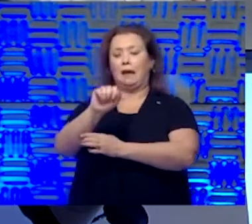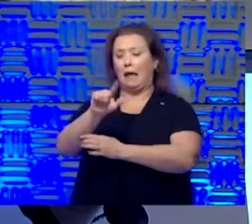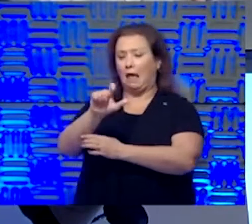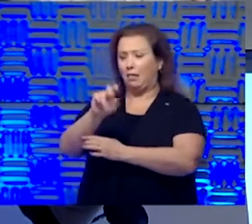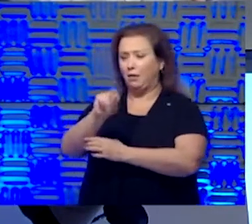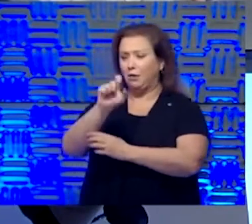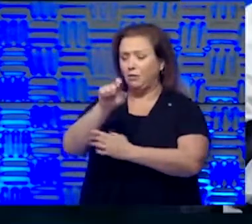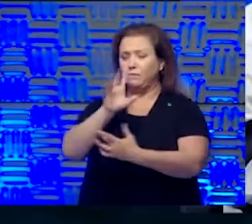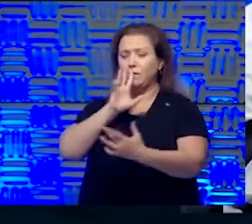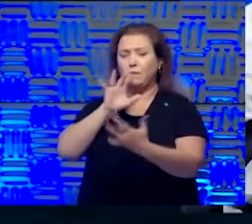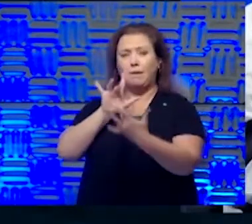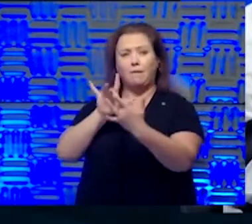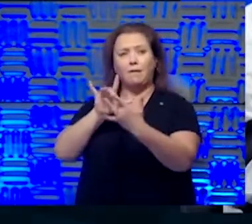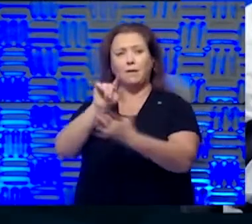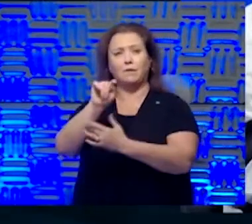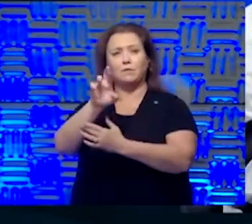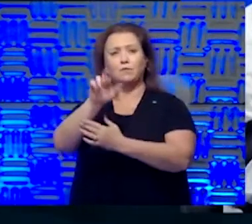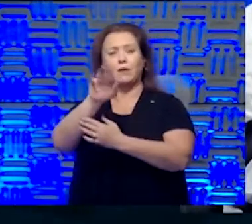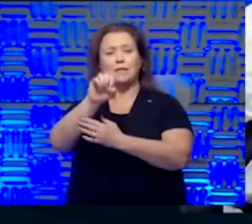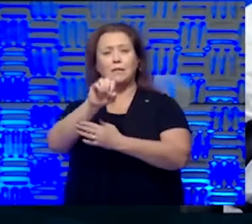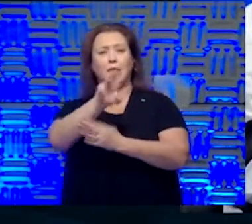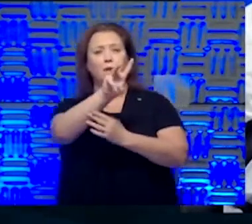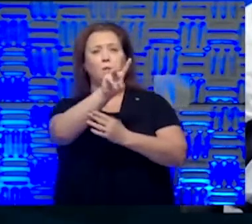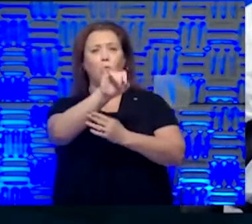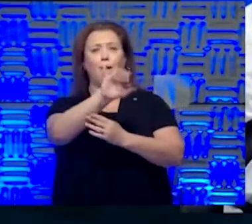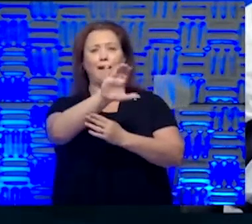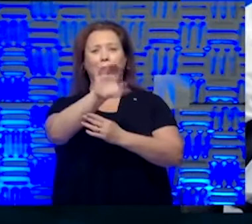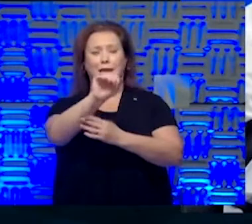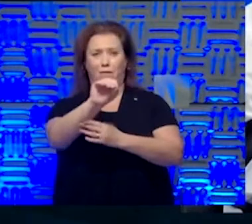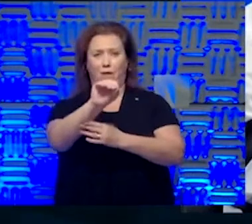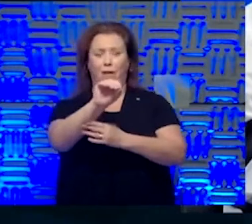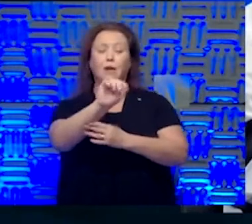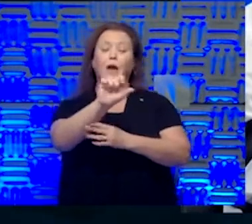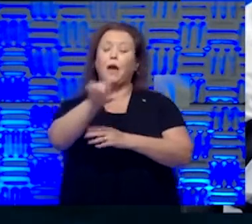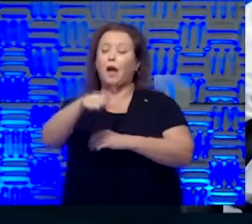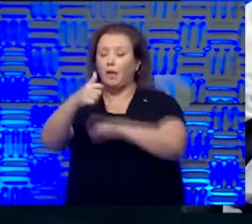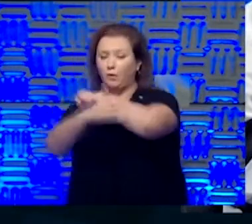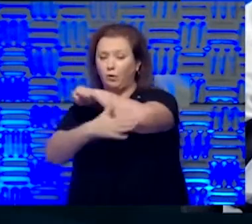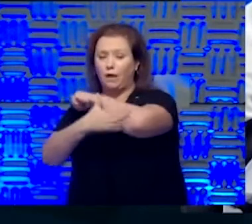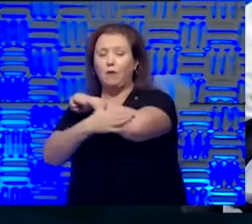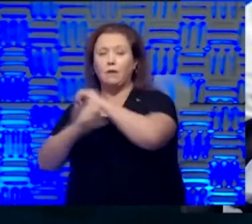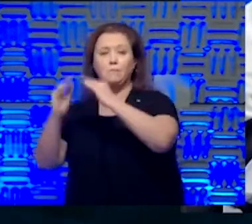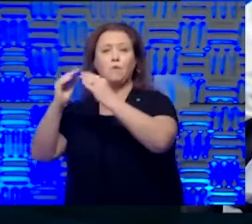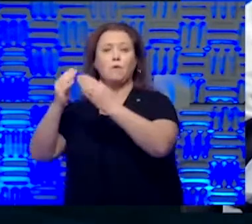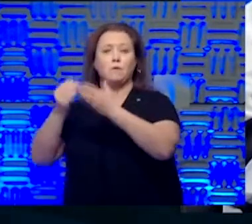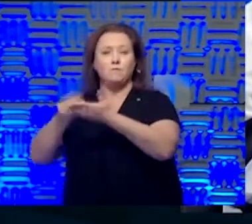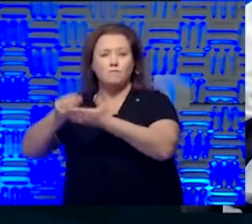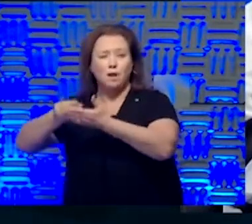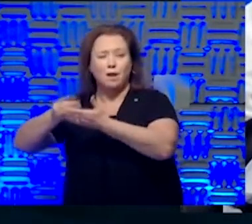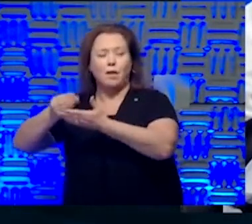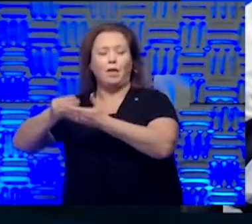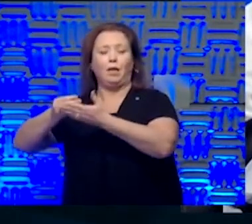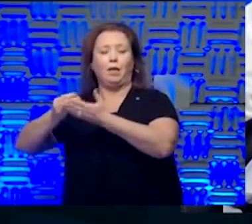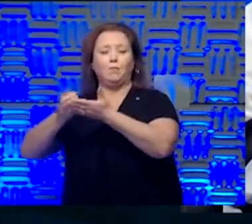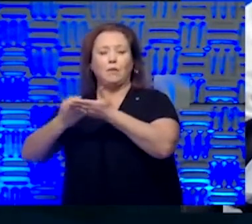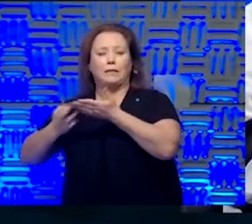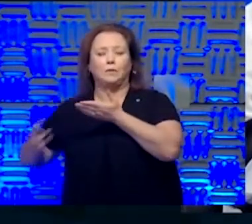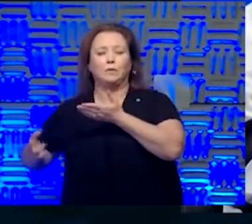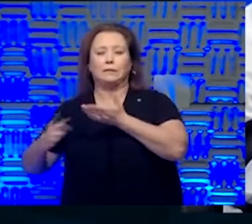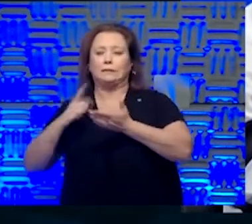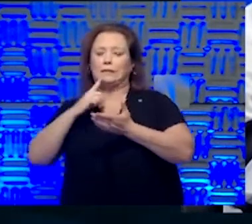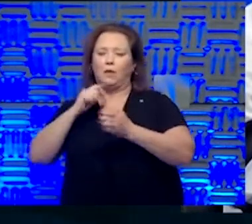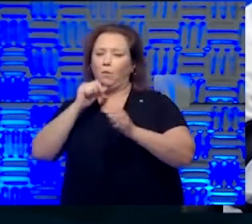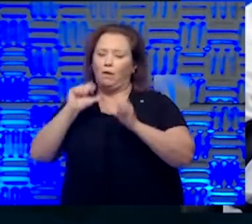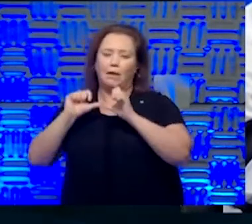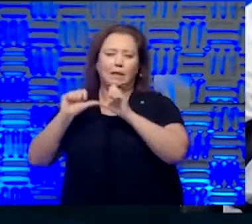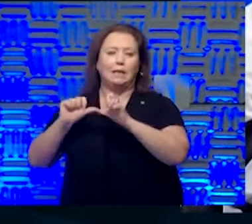contact tracing and make sure that Wyandotte County, to be fair, where other counties may have had more resources or may have said, we're not going to continue